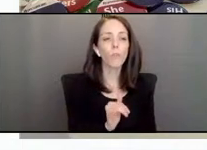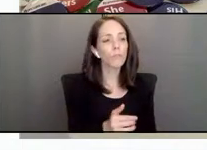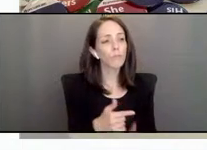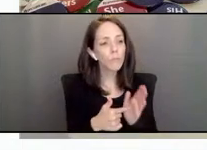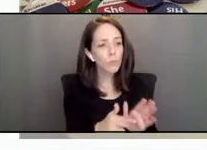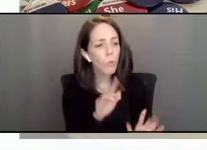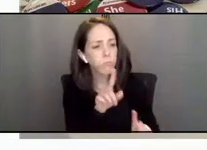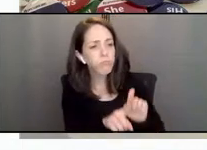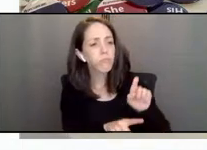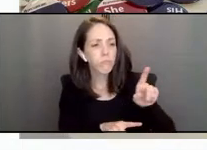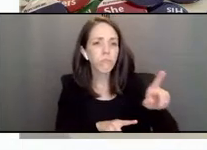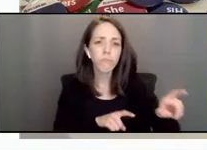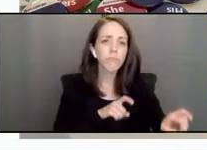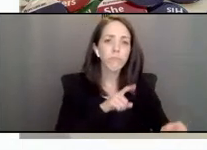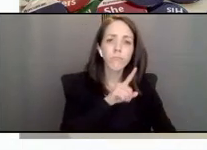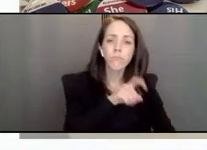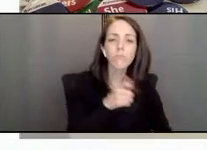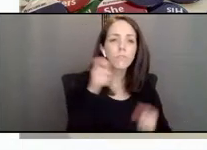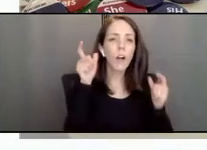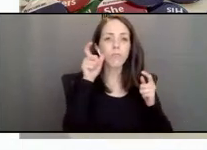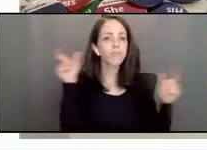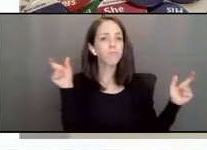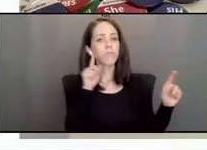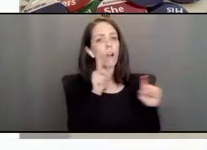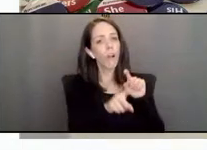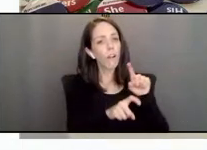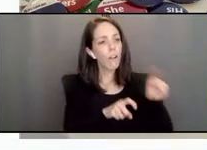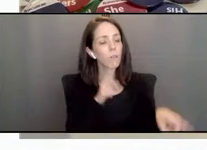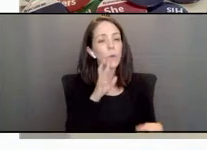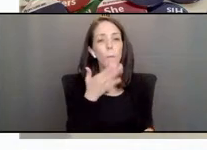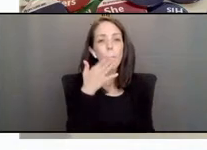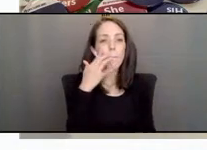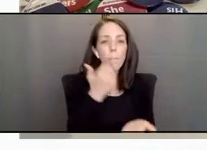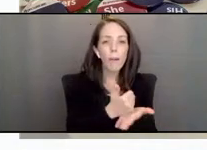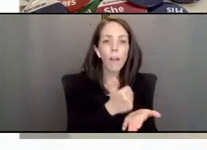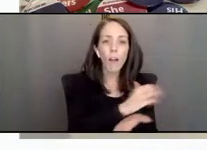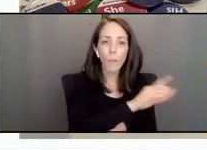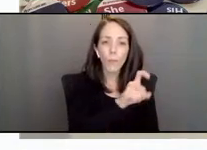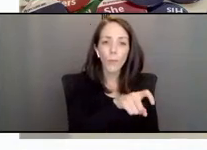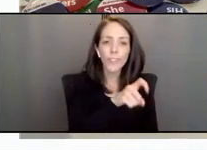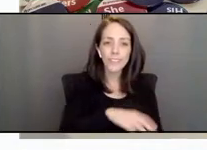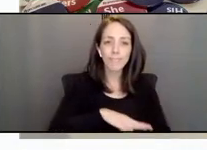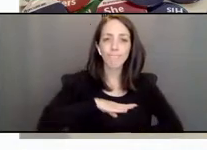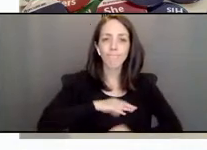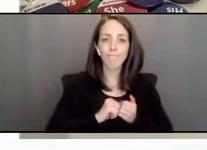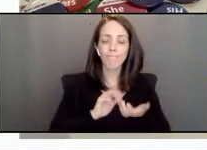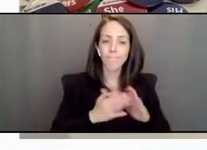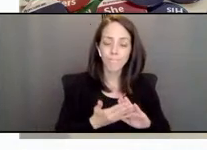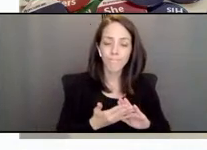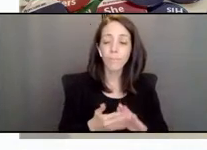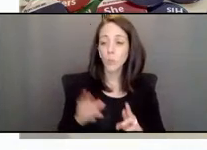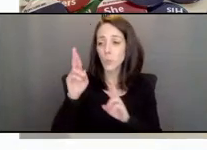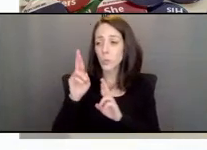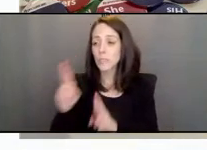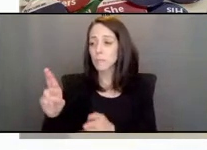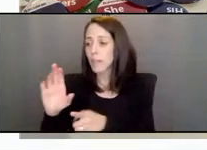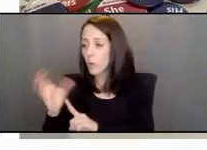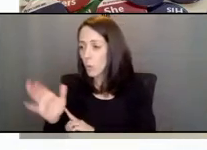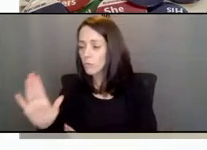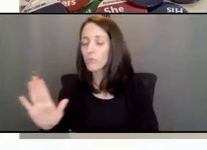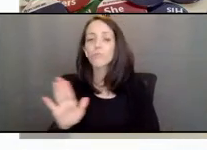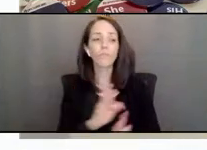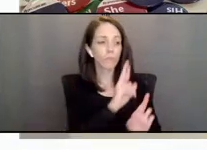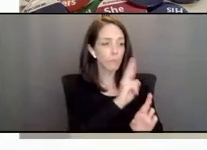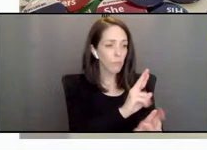questions so that we can better understand how to meet the specific needs of the community. We show respect toward the cultures of others. We ask ourselves questions like,